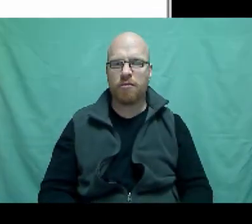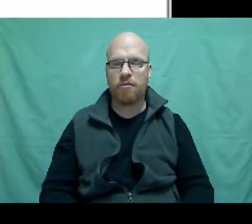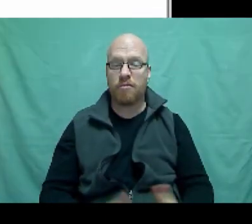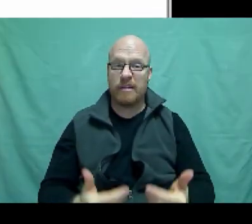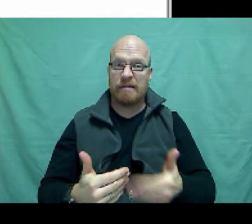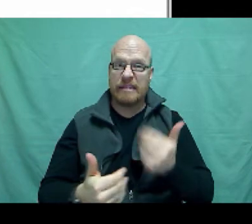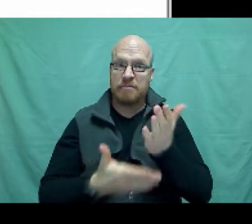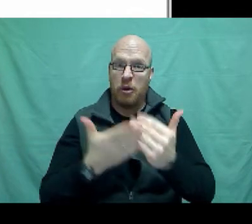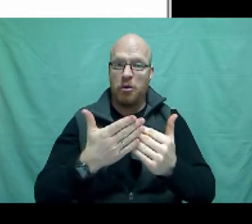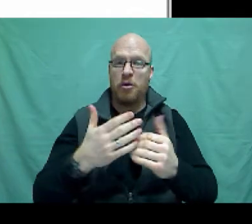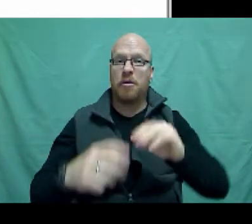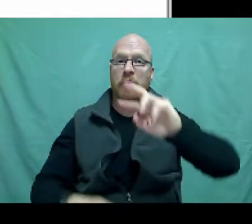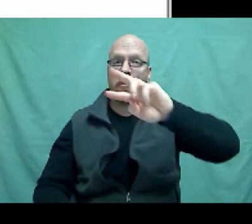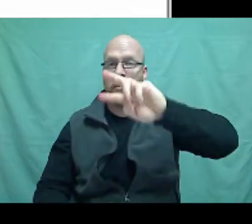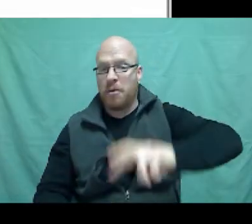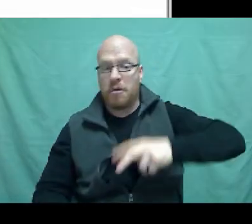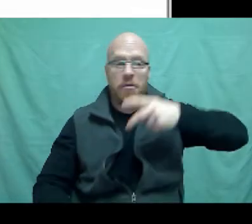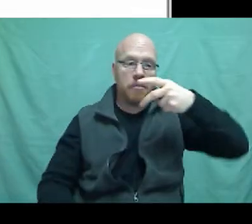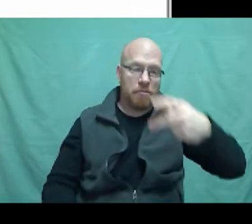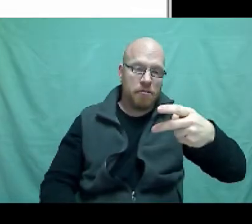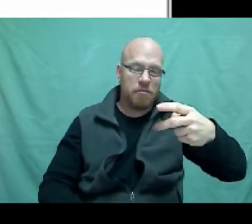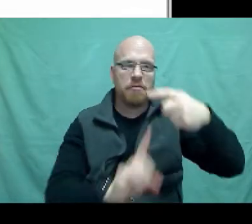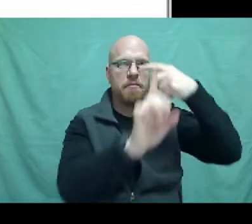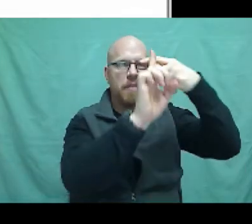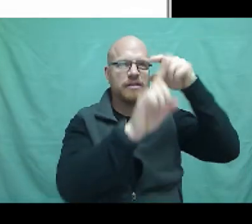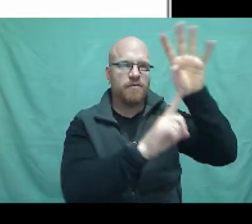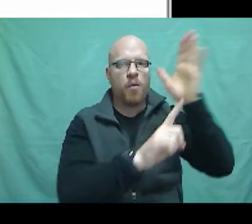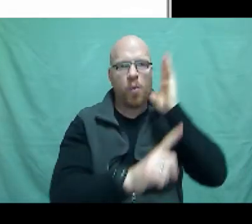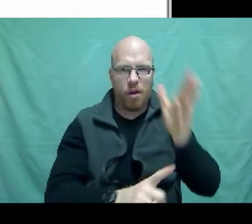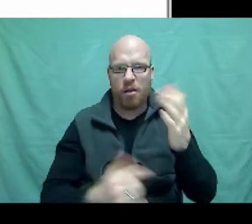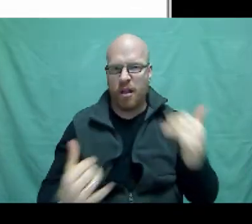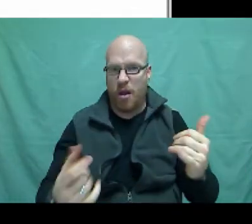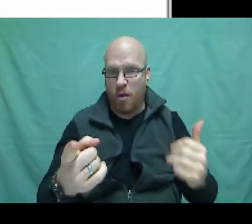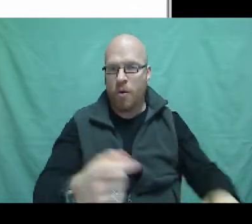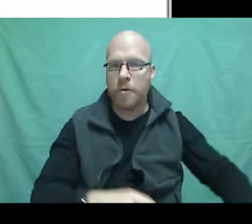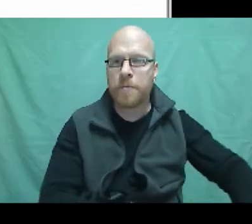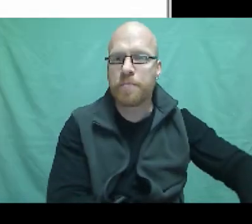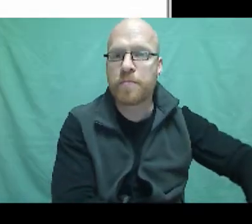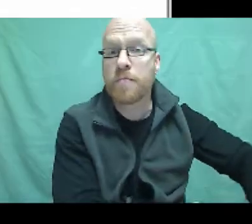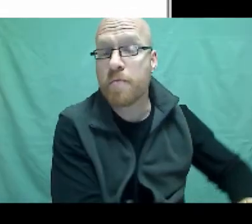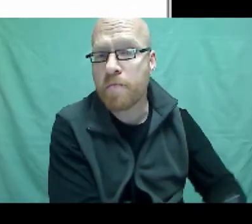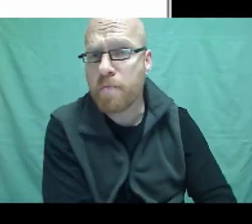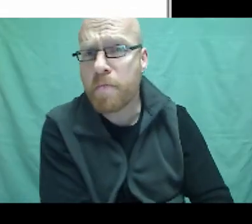to the negative 4 power. The easy part is flipping the fraction.